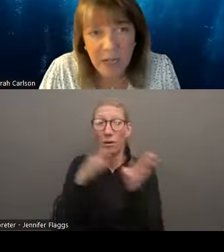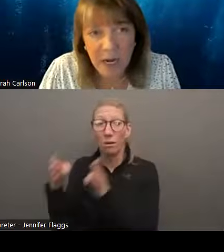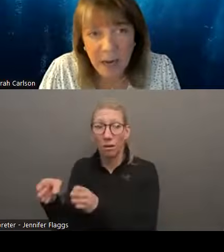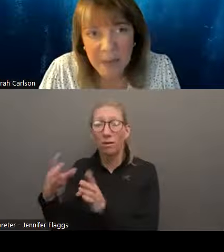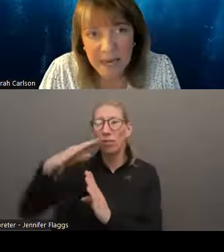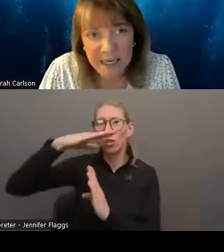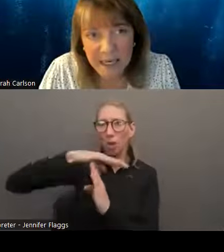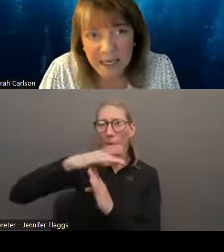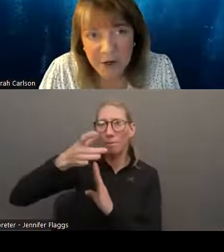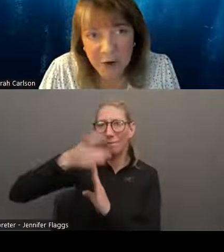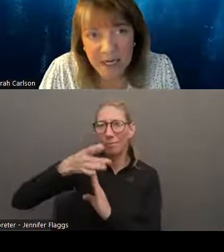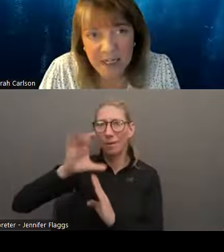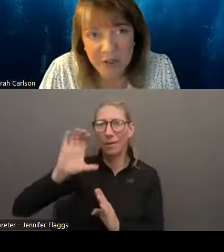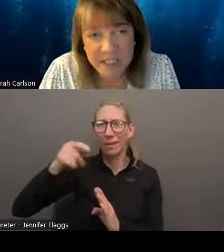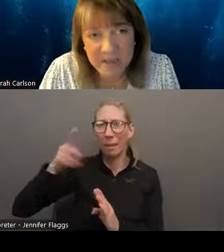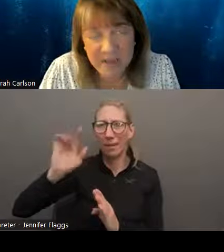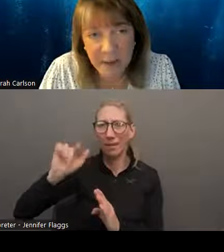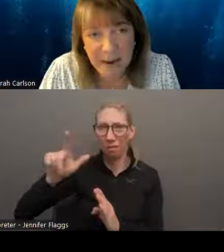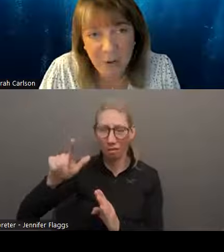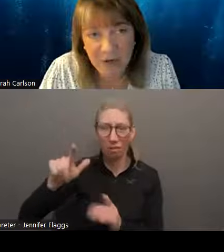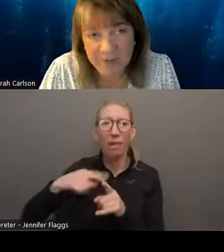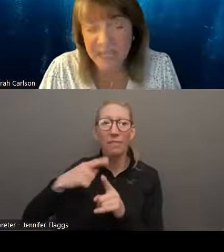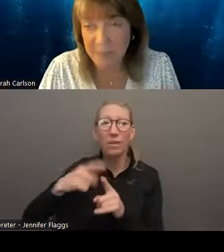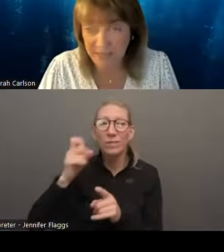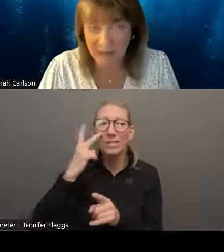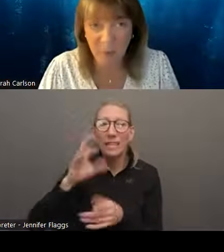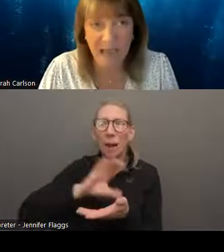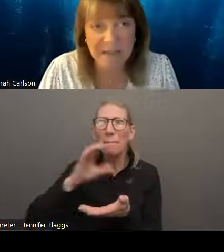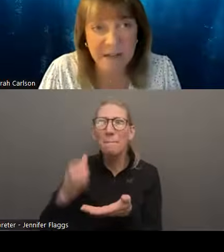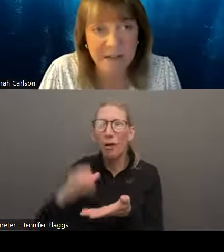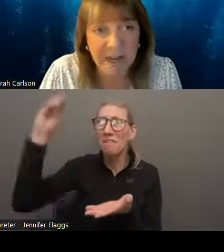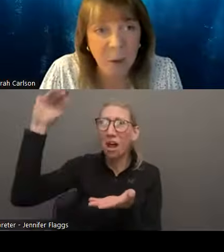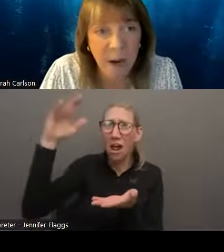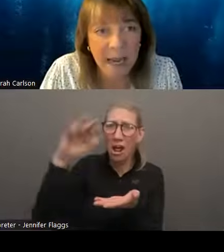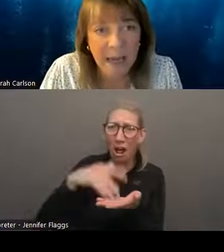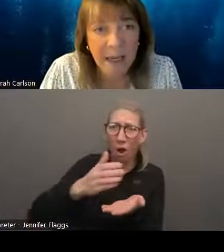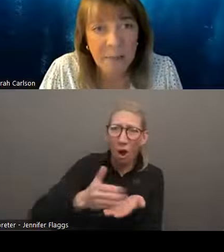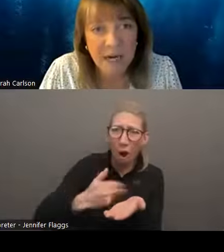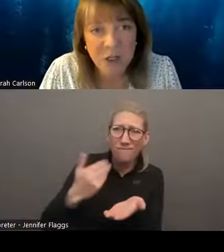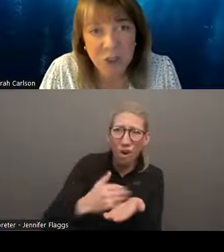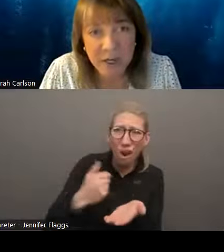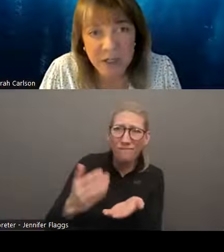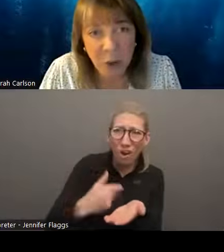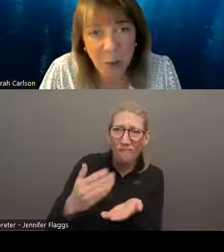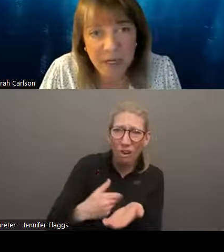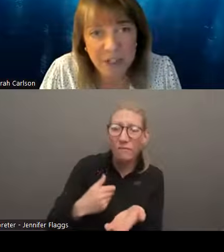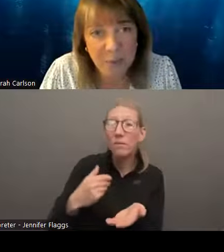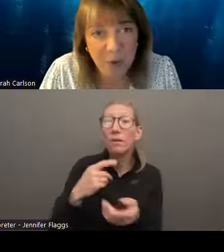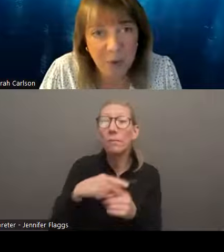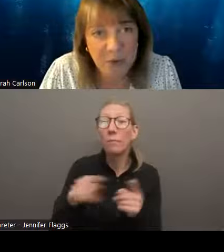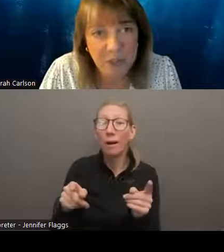capital. And here you can actually see the amount of sediment that we excavated away. But in doing so,